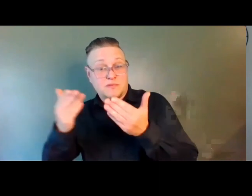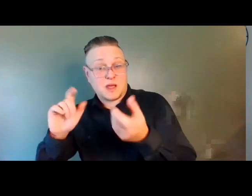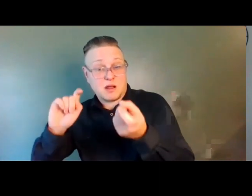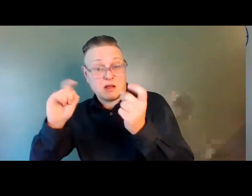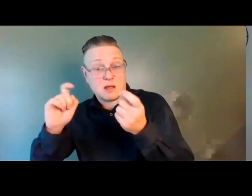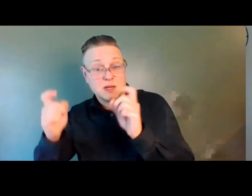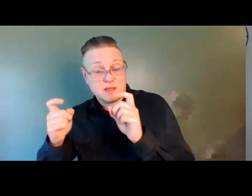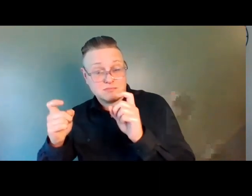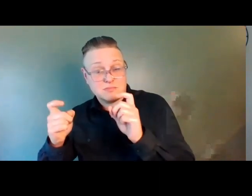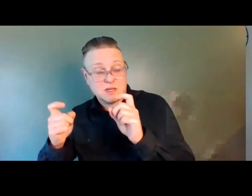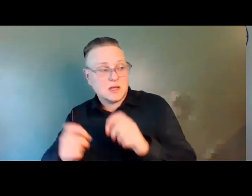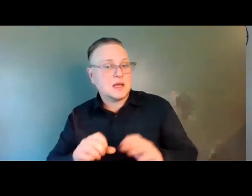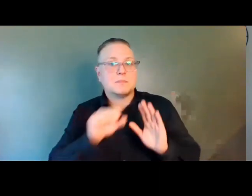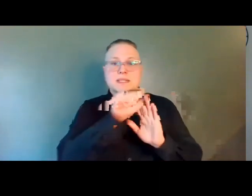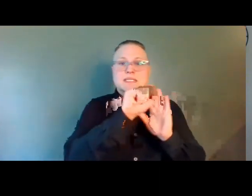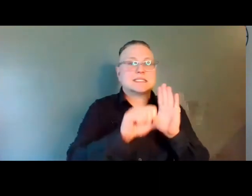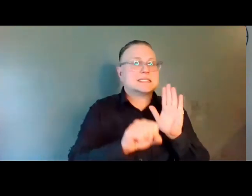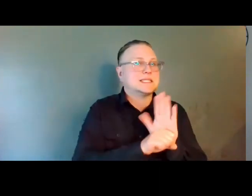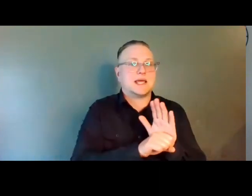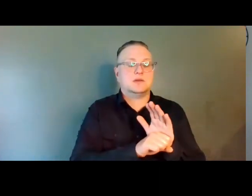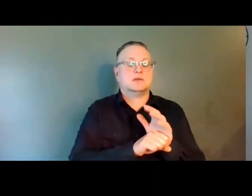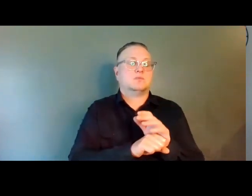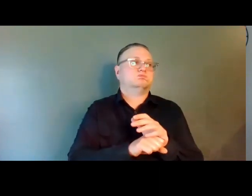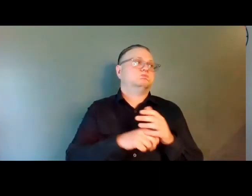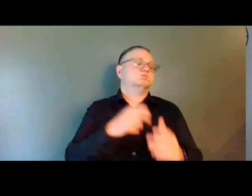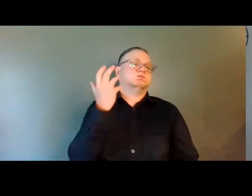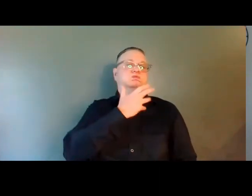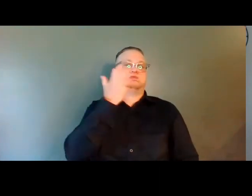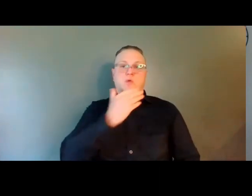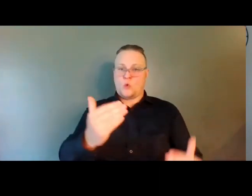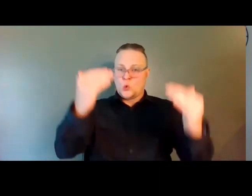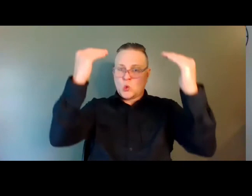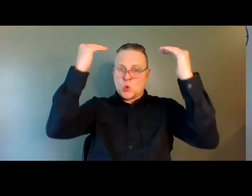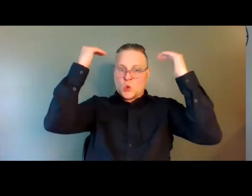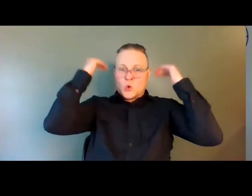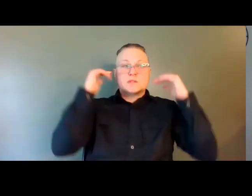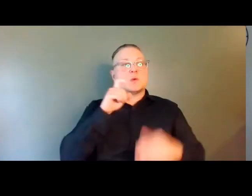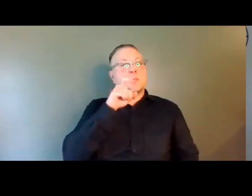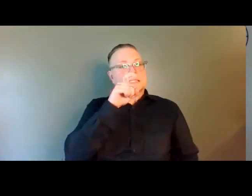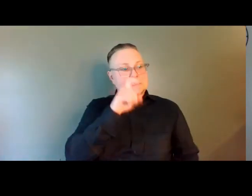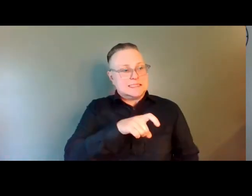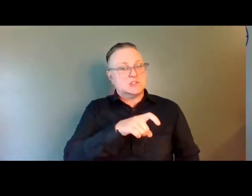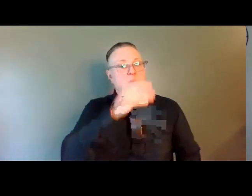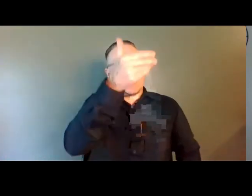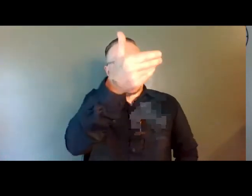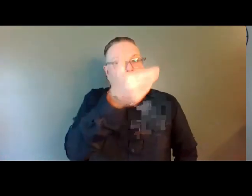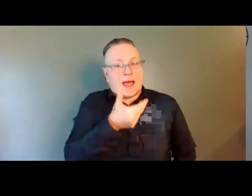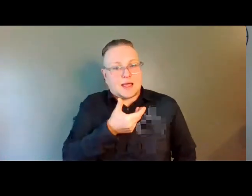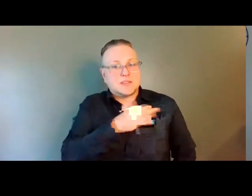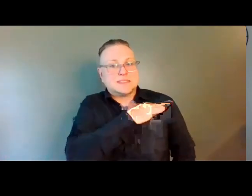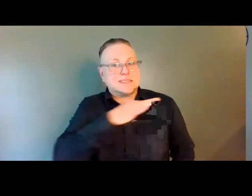more responsibility for a lot more people. So I think that helping increase those numbers of people who